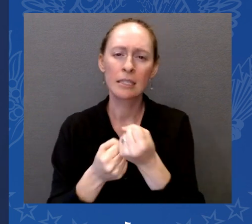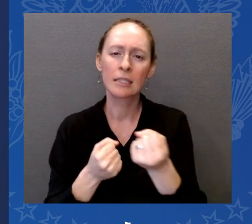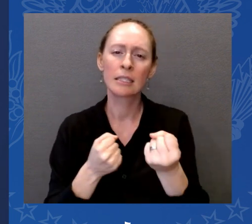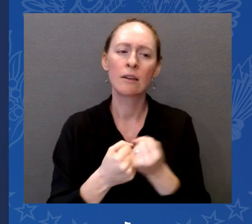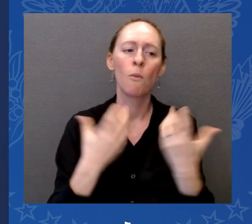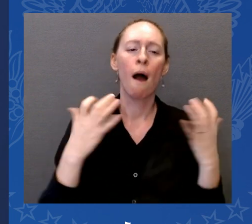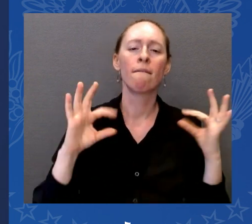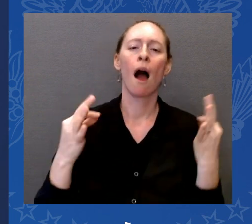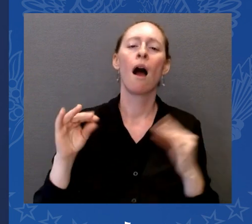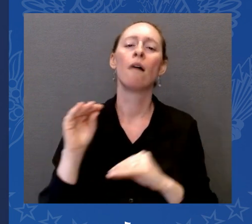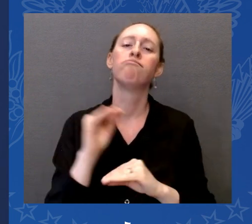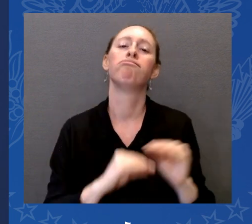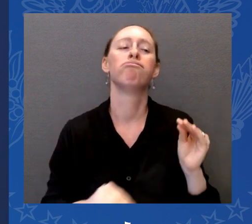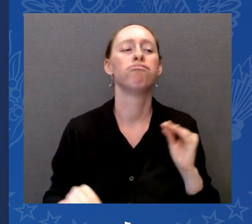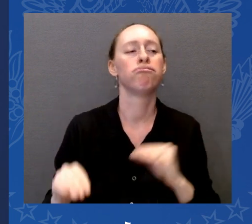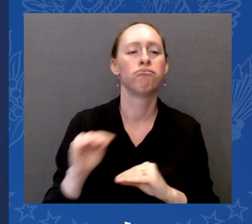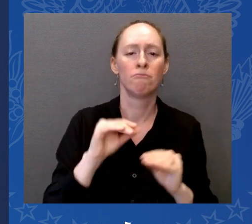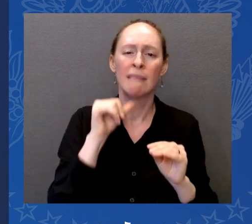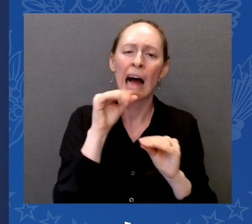Folks,